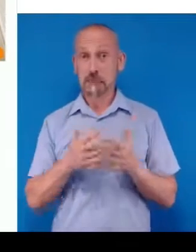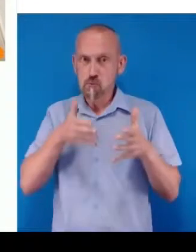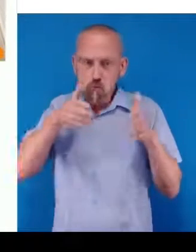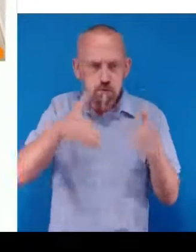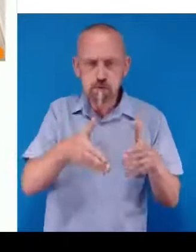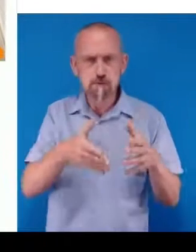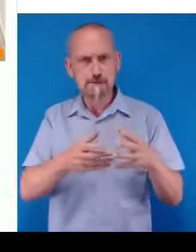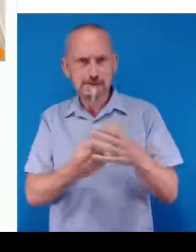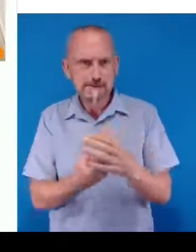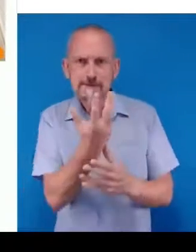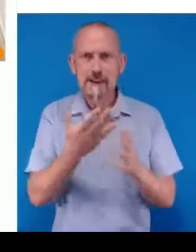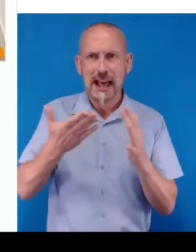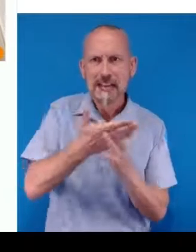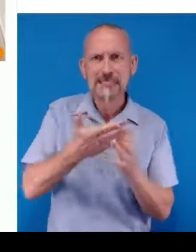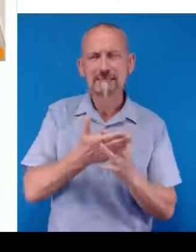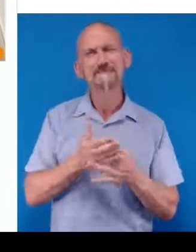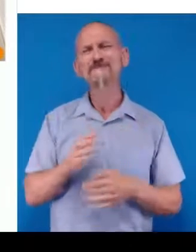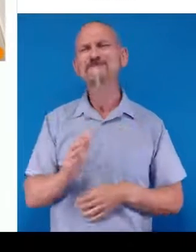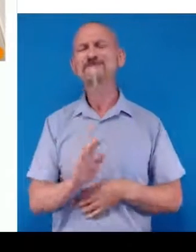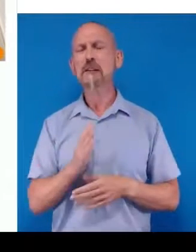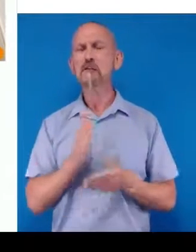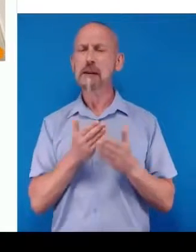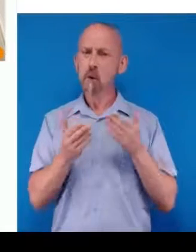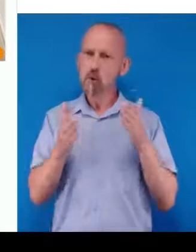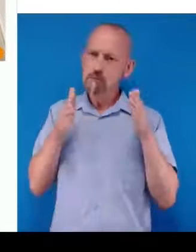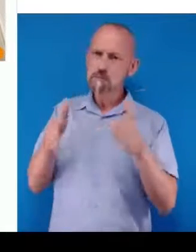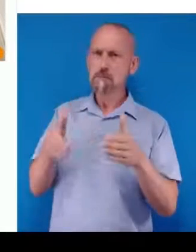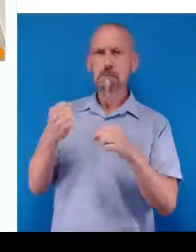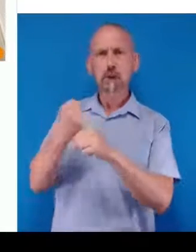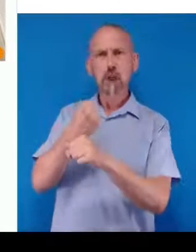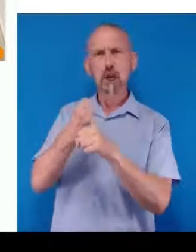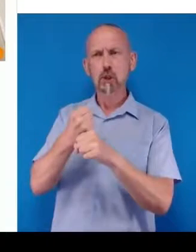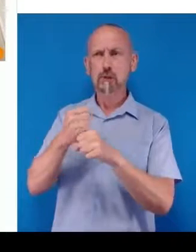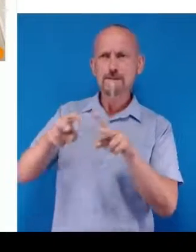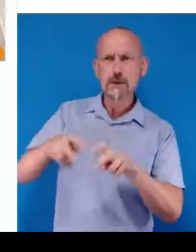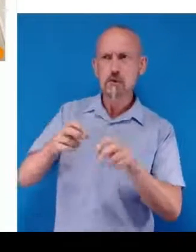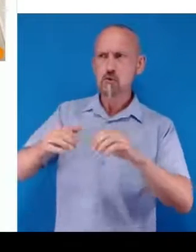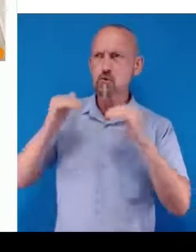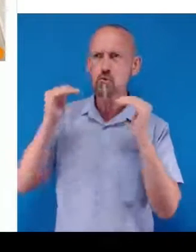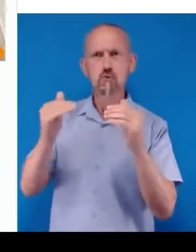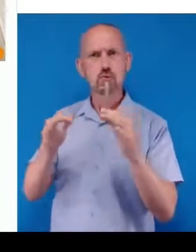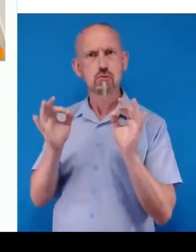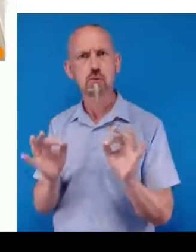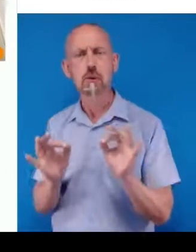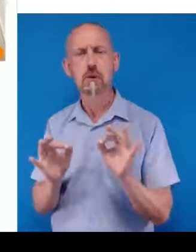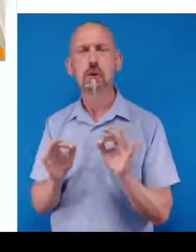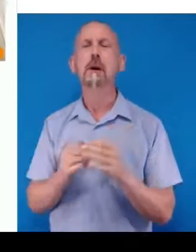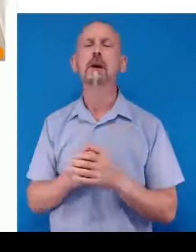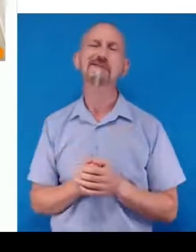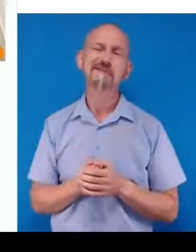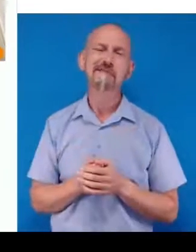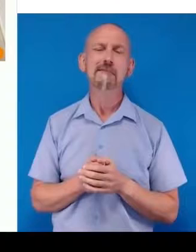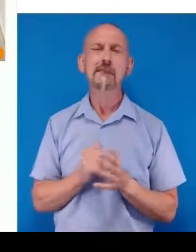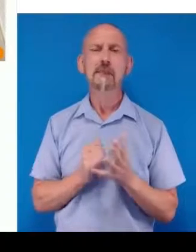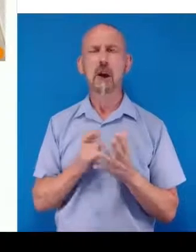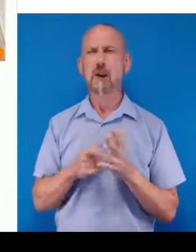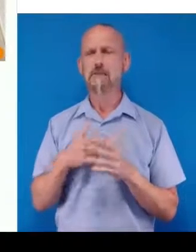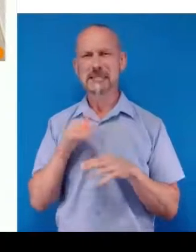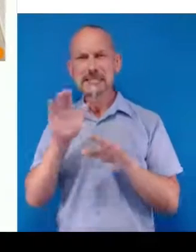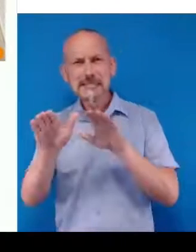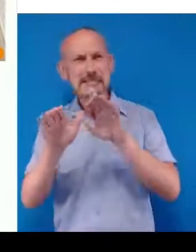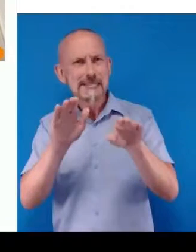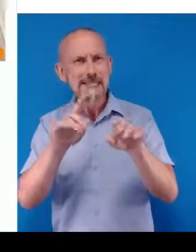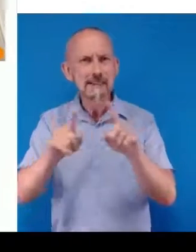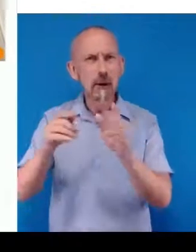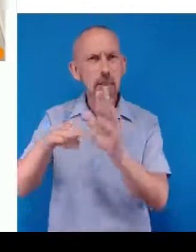focused on delivering a good production platform. And then we approached platforms and they were saying it was the production side,